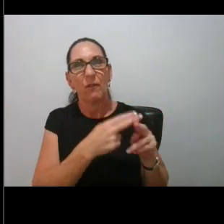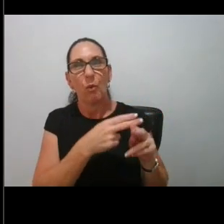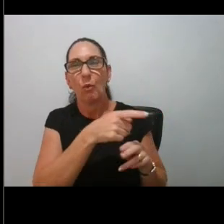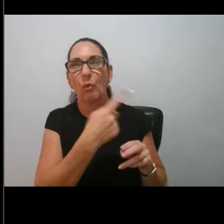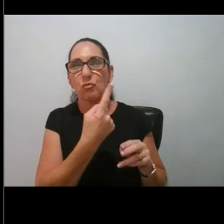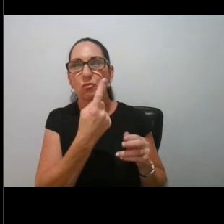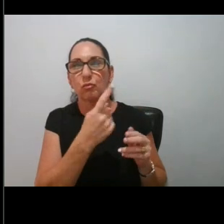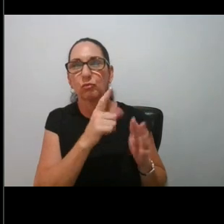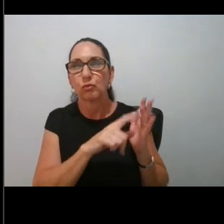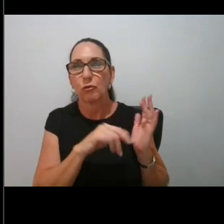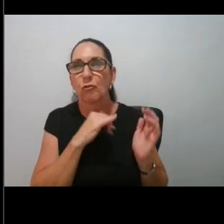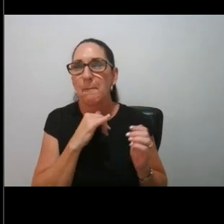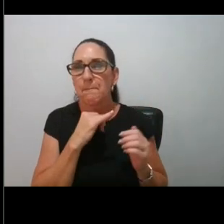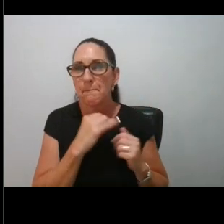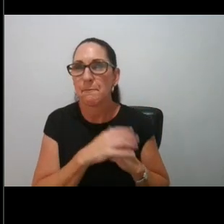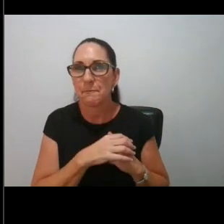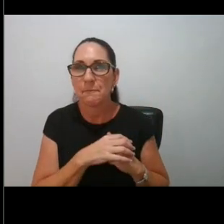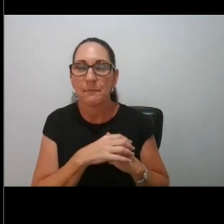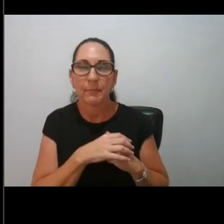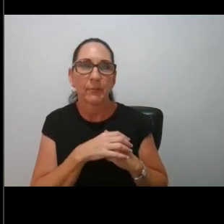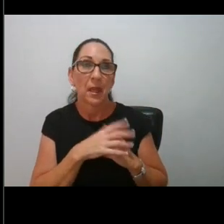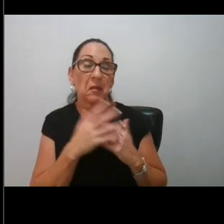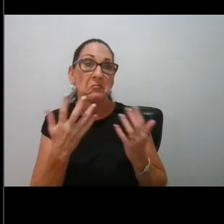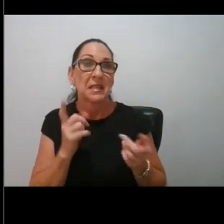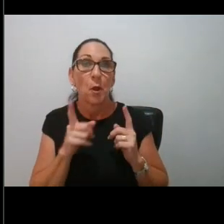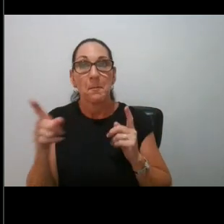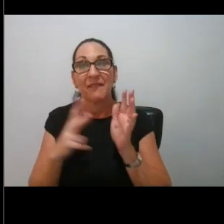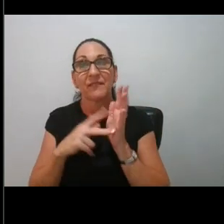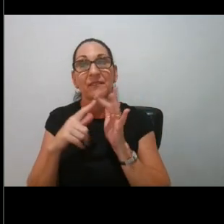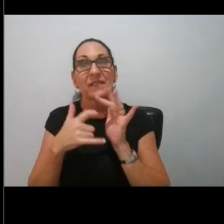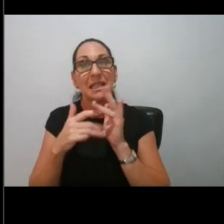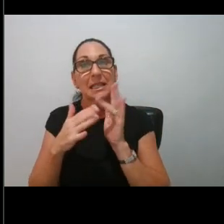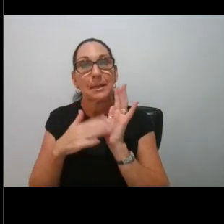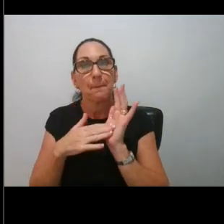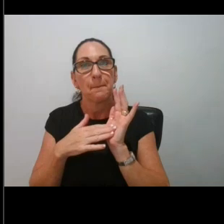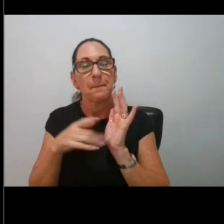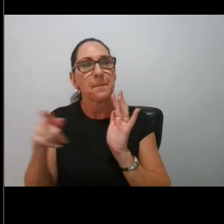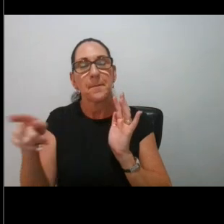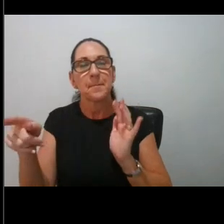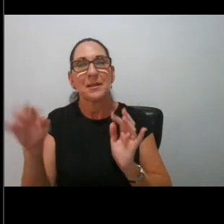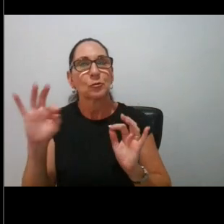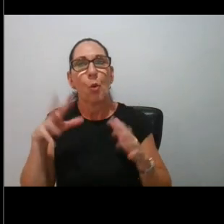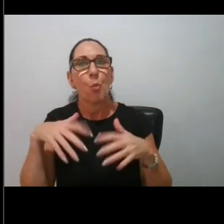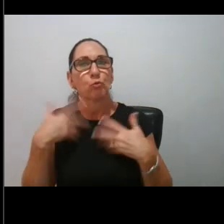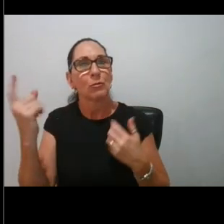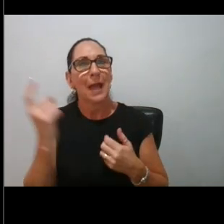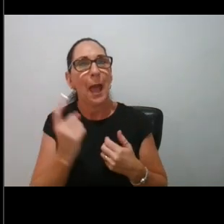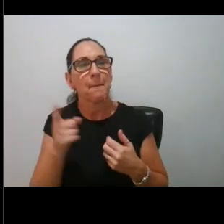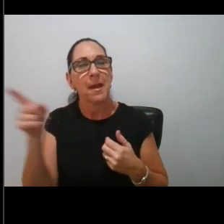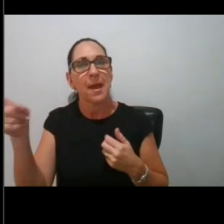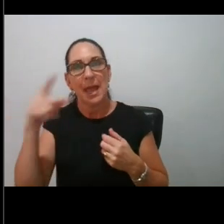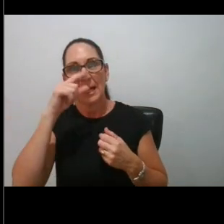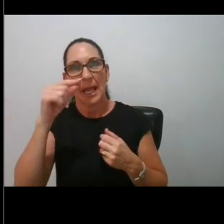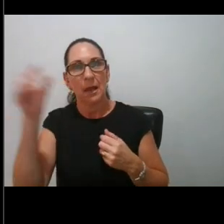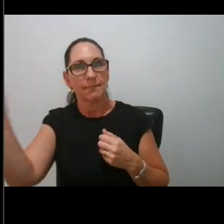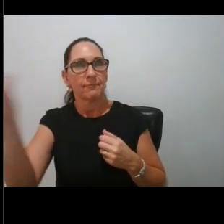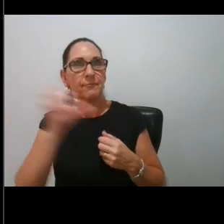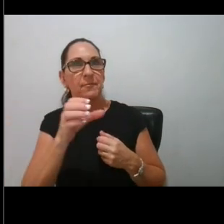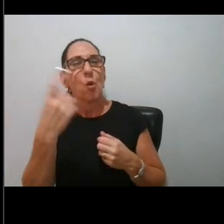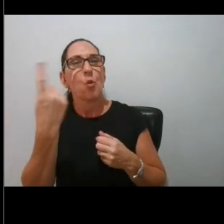Sometimes a complainant will send a representative to speak on their behalf. And of